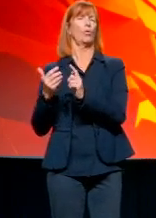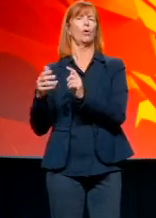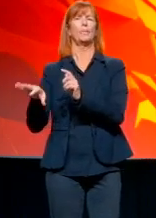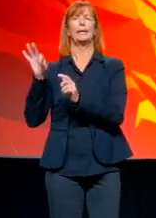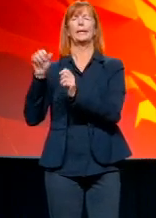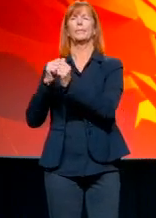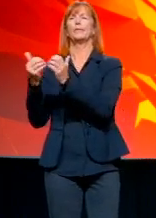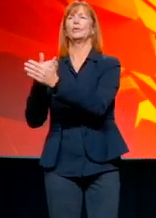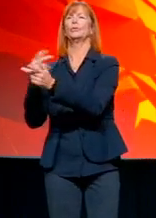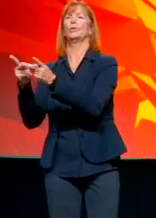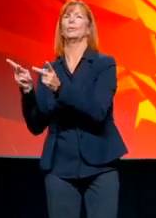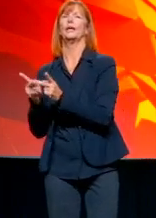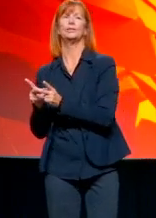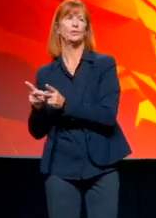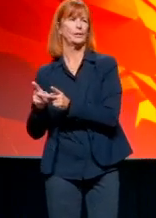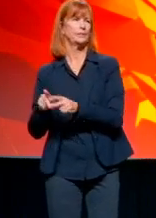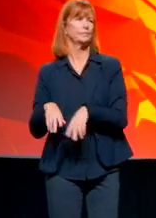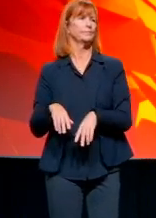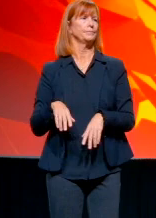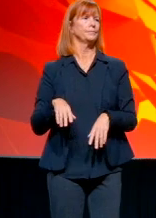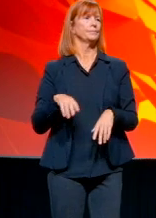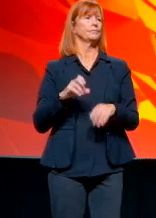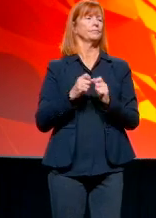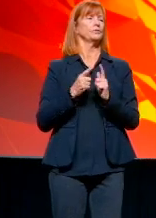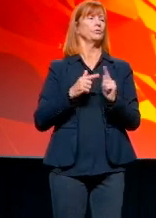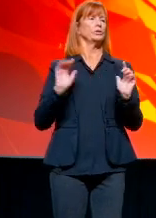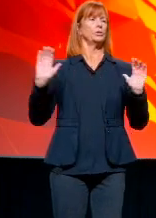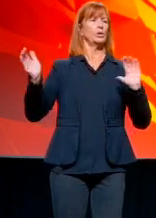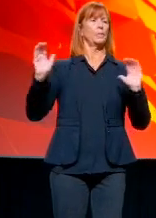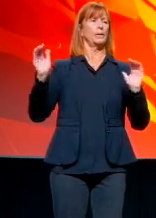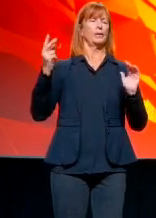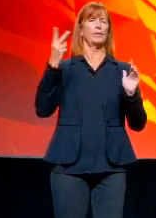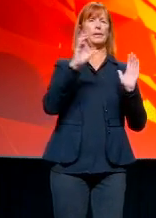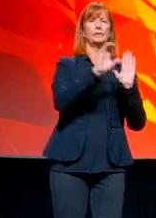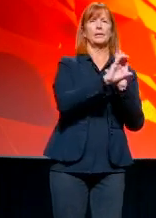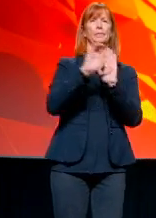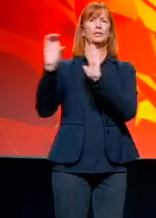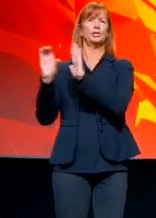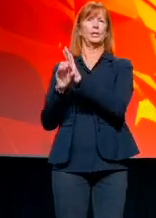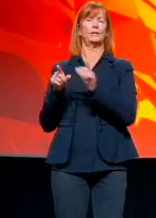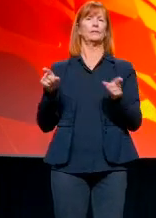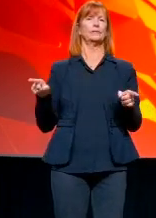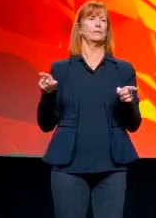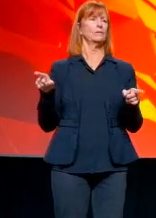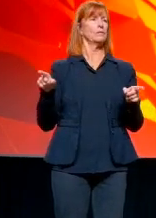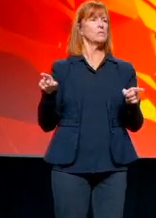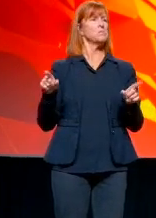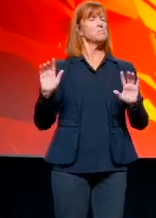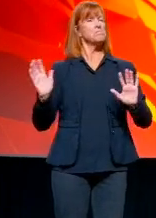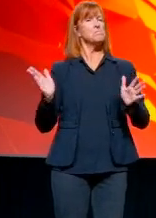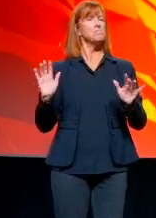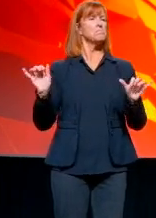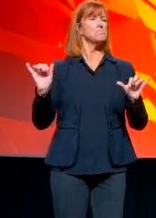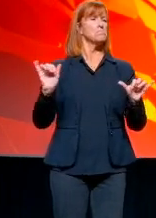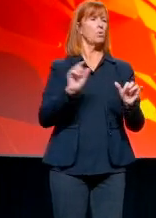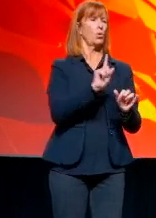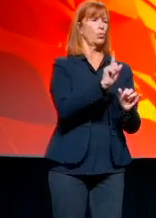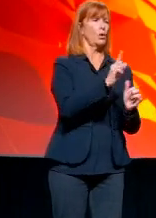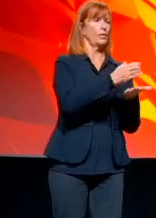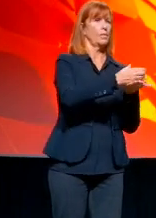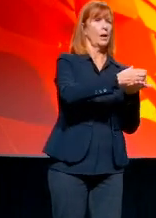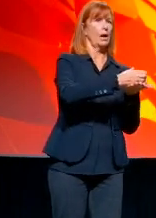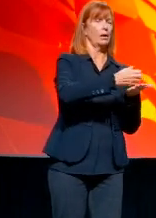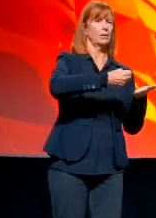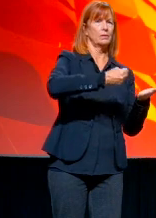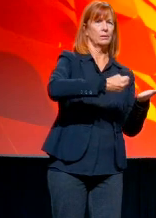location. And if you look at compare between these two images, right? So the relative pose of the robot gripper and the mug doesn't